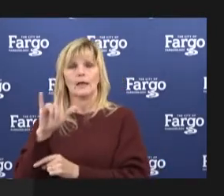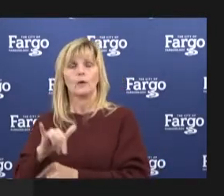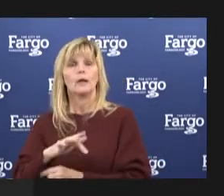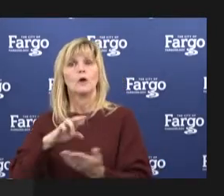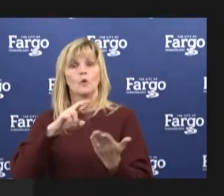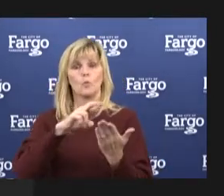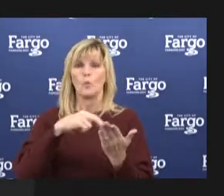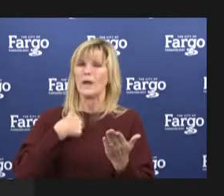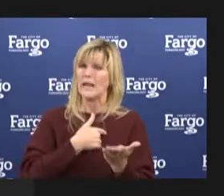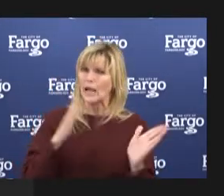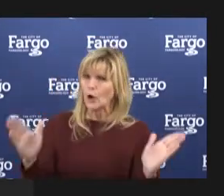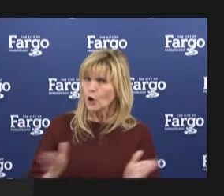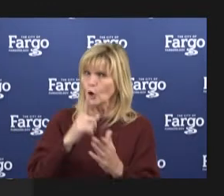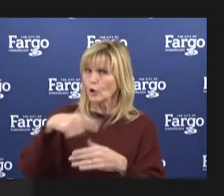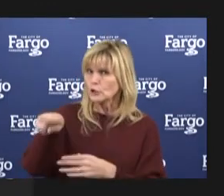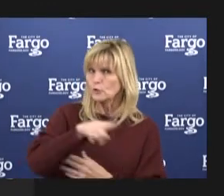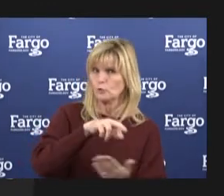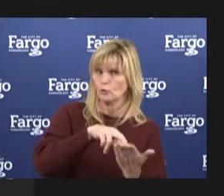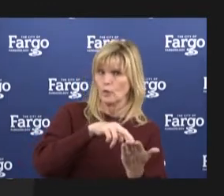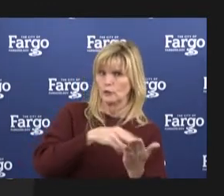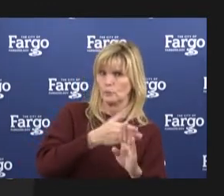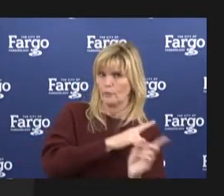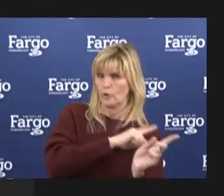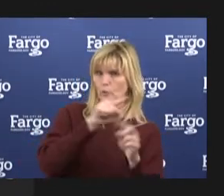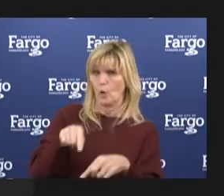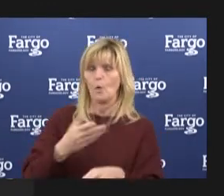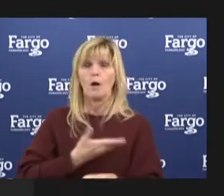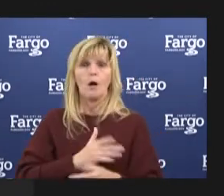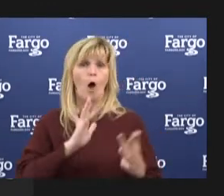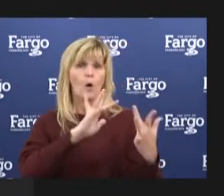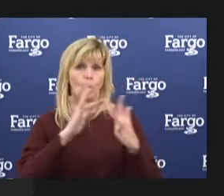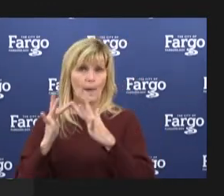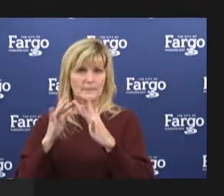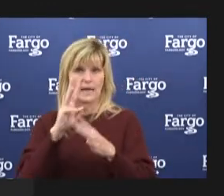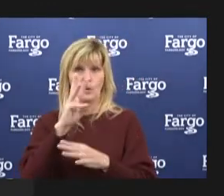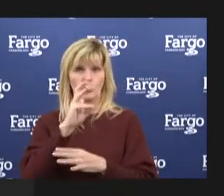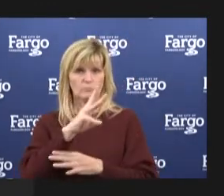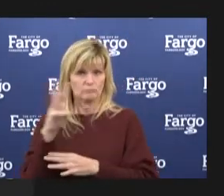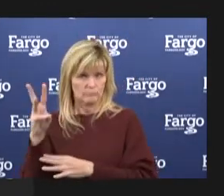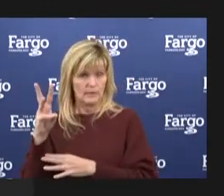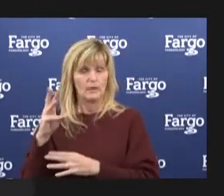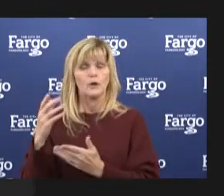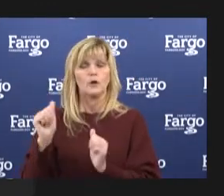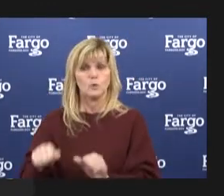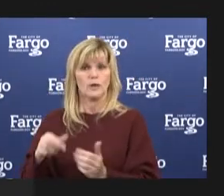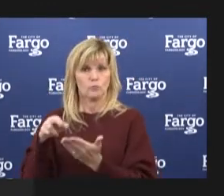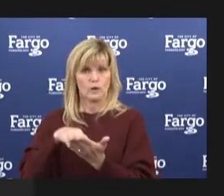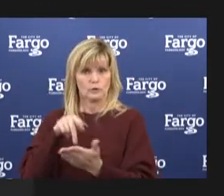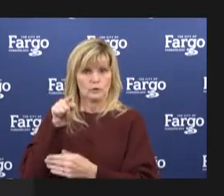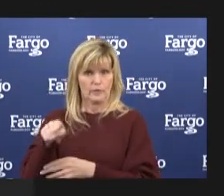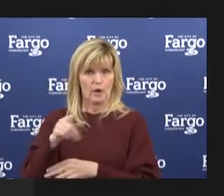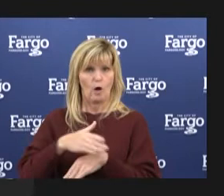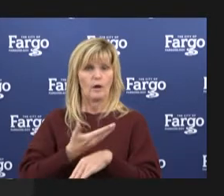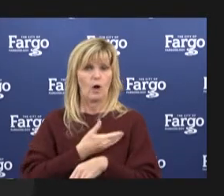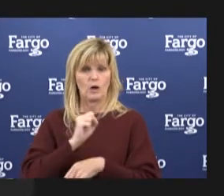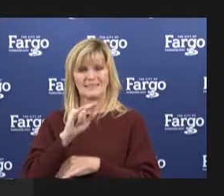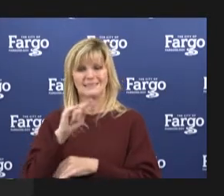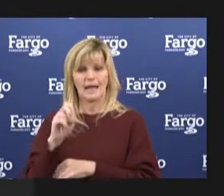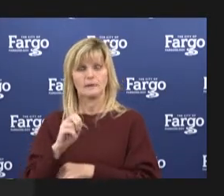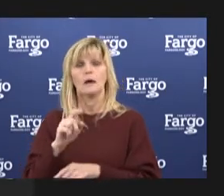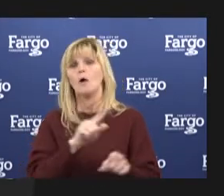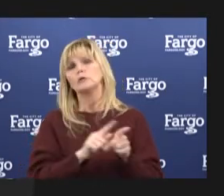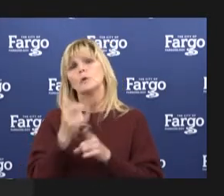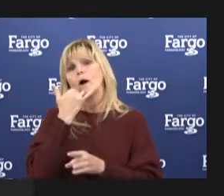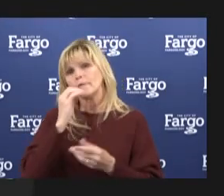is encouraged, and so our website lists the information for registering. There's also a phone number for people